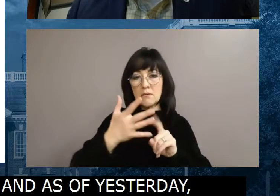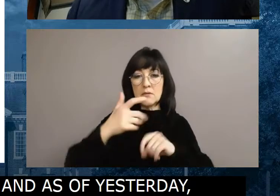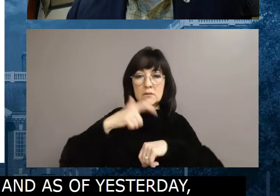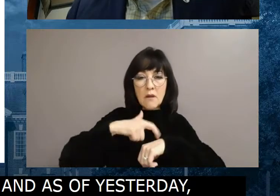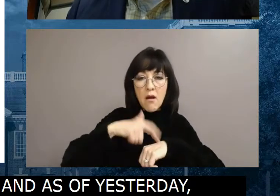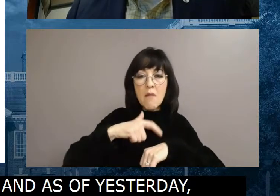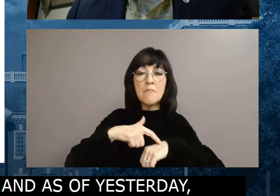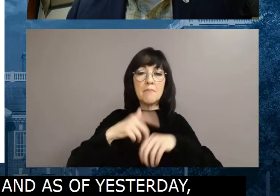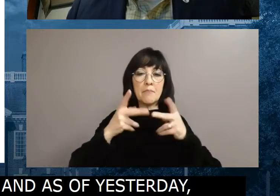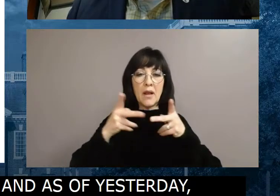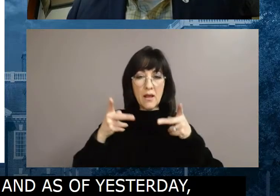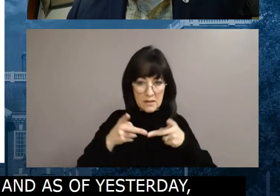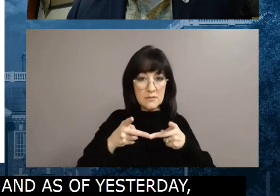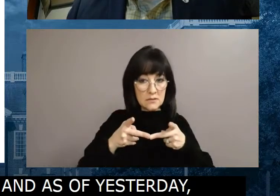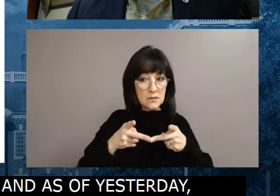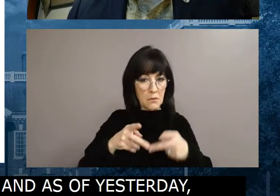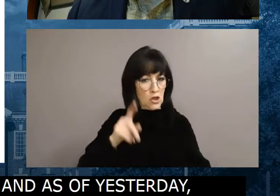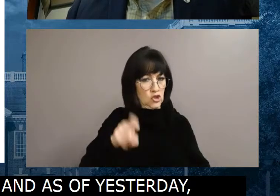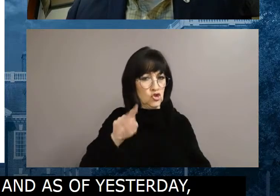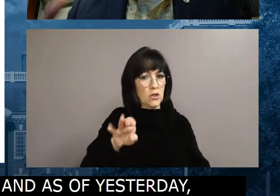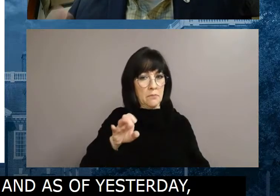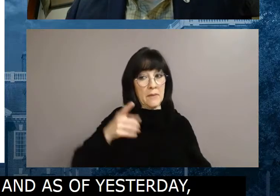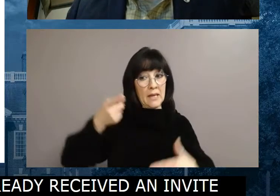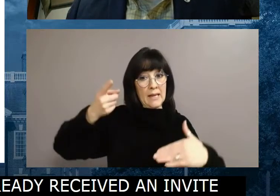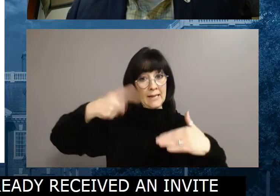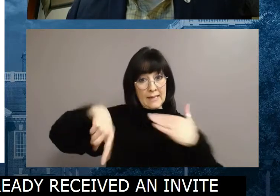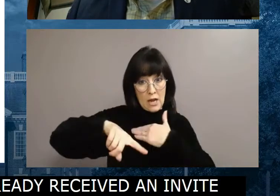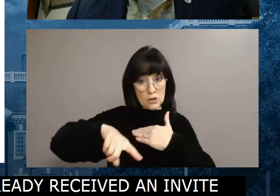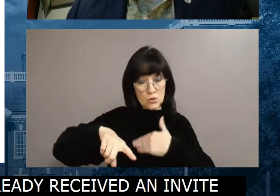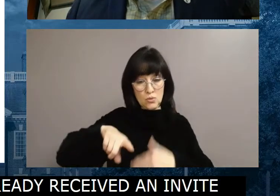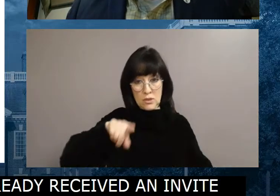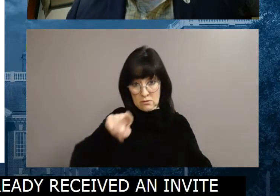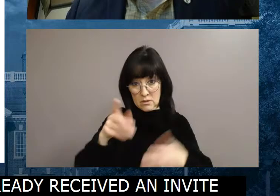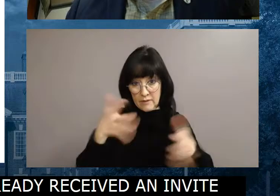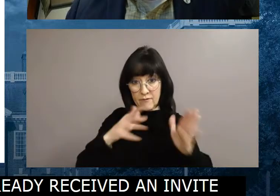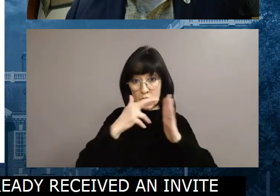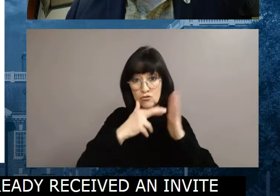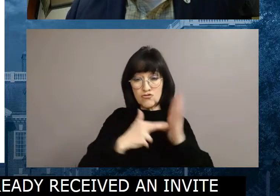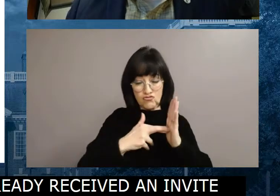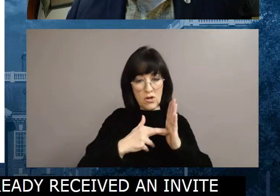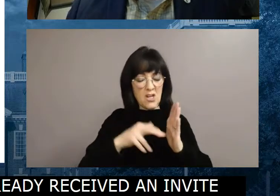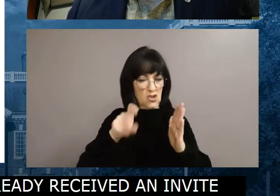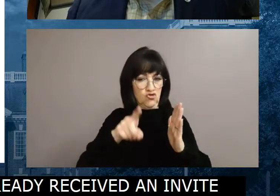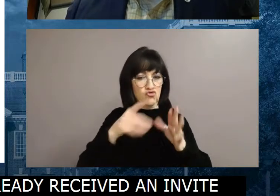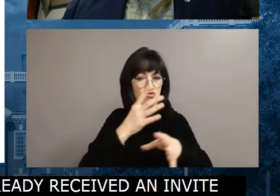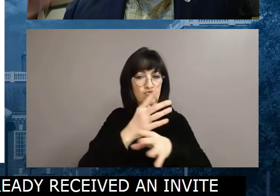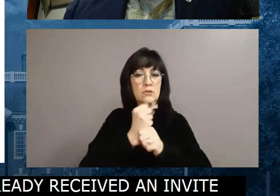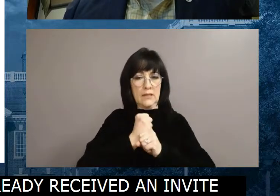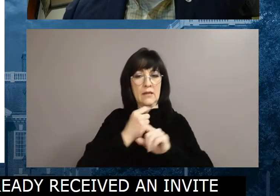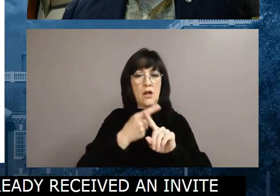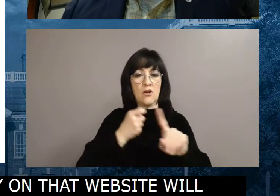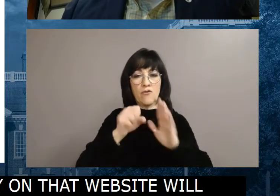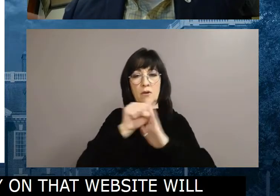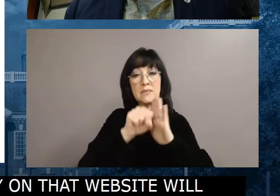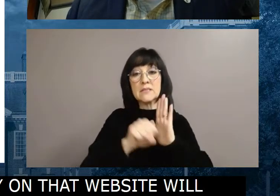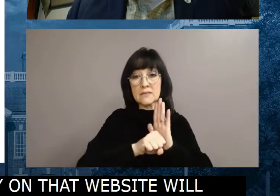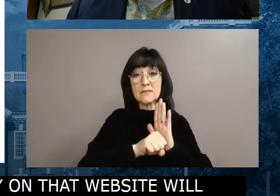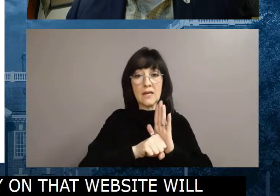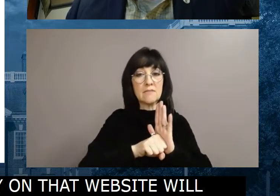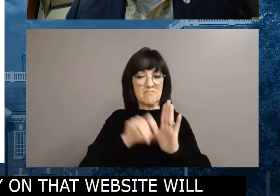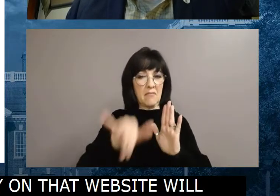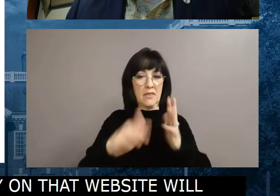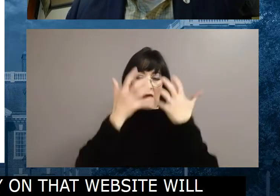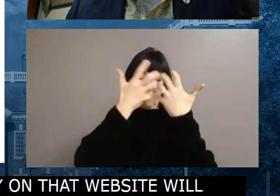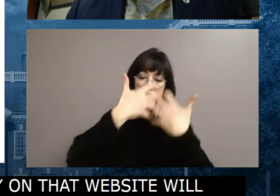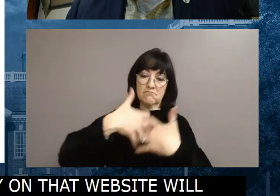this time next week, everybody on that website or that registered will have received an invitation from the state. And then that works perfectly. It